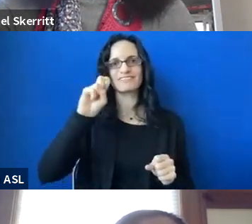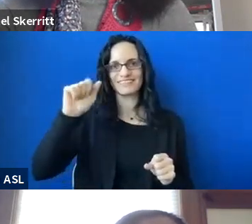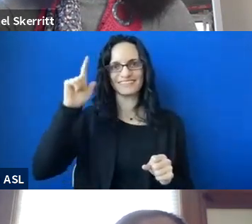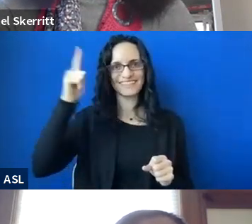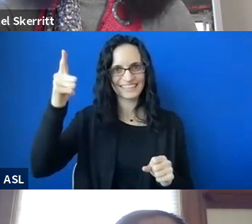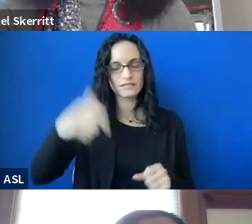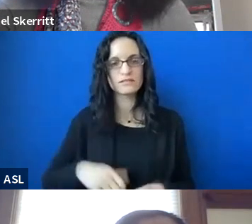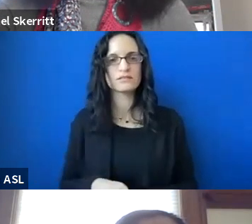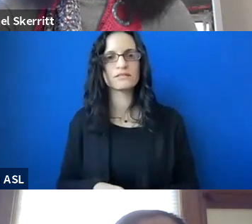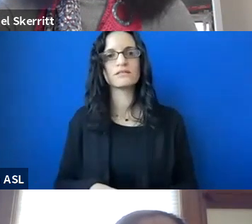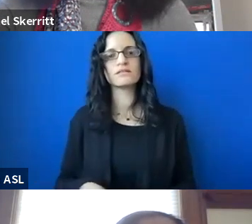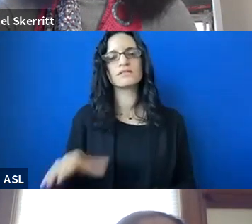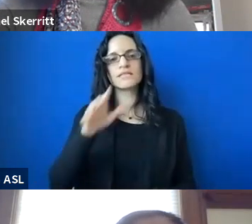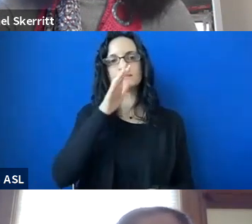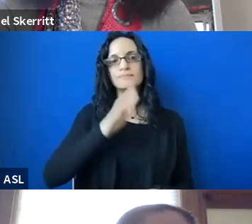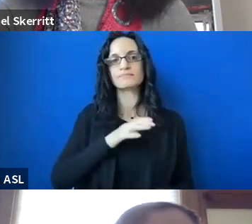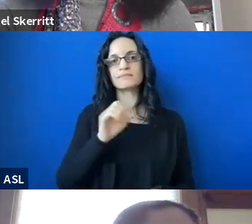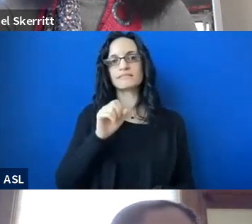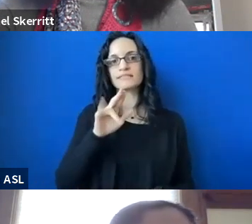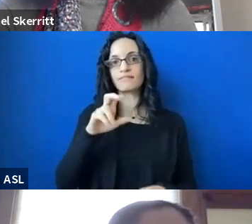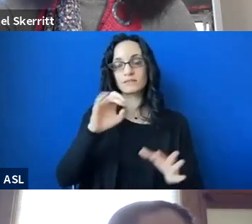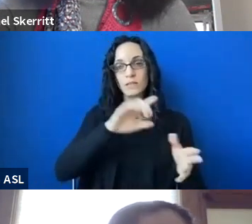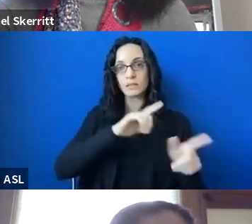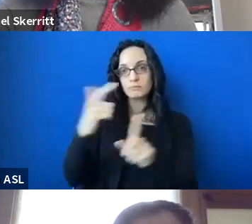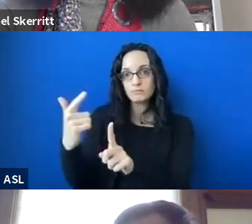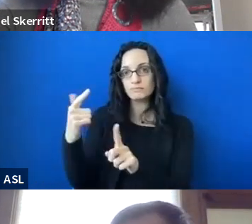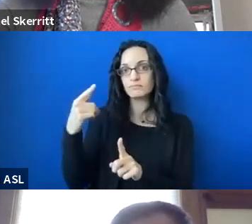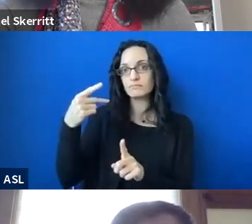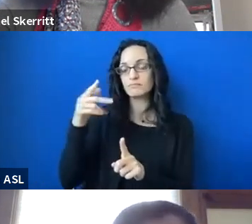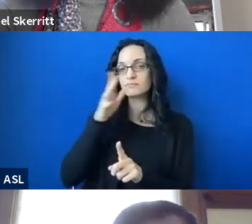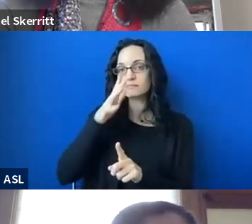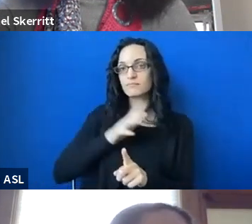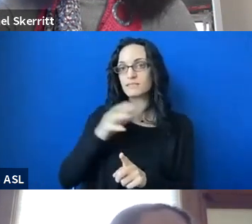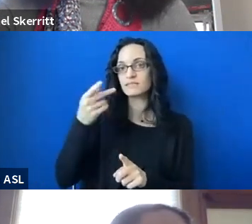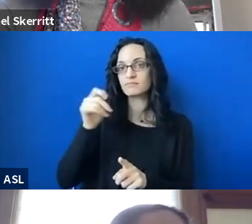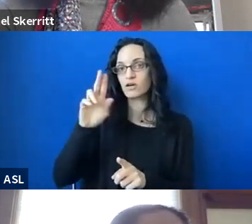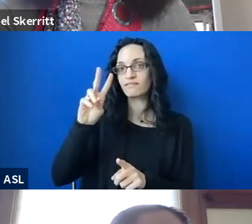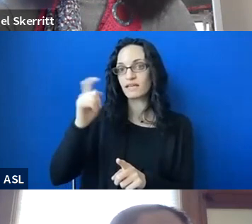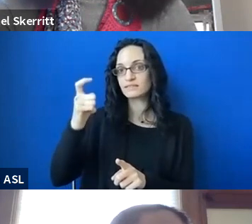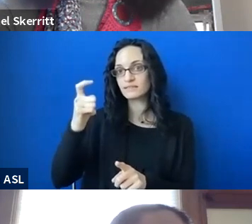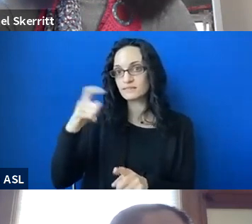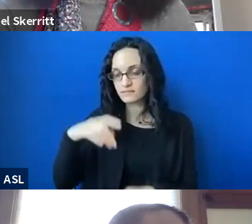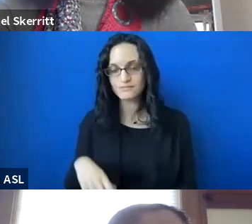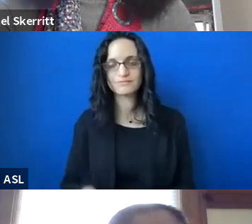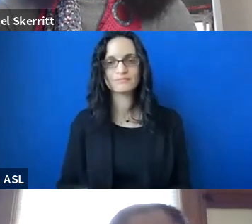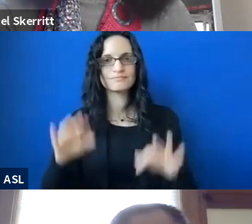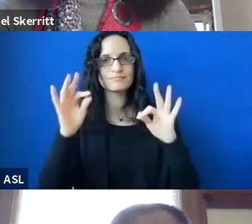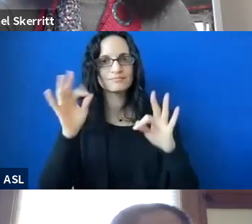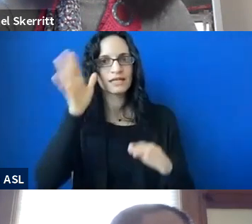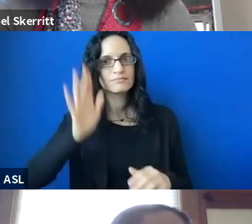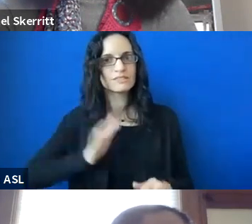So, Ms. Parvex? Yes. Just a second. Mr. Acevedo?